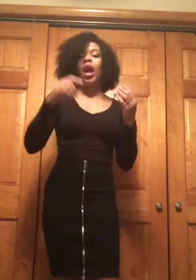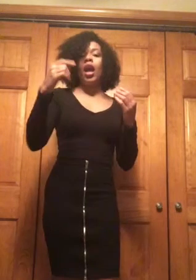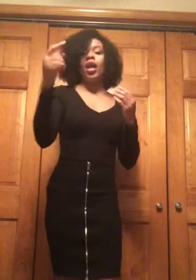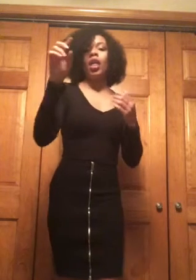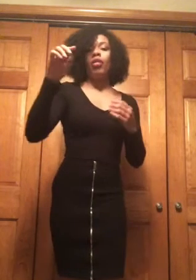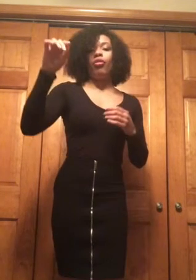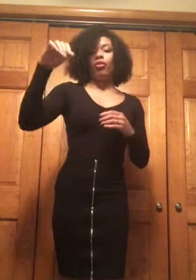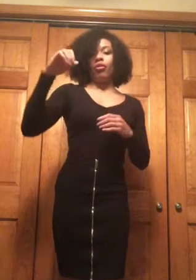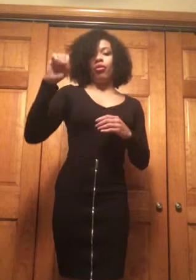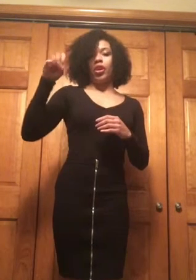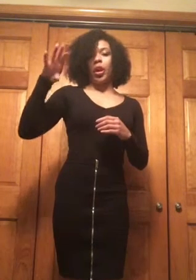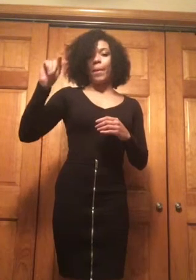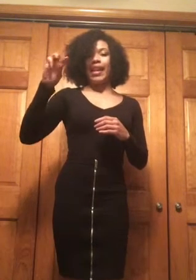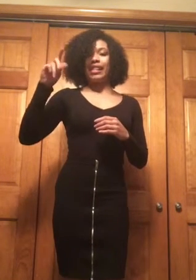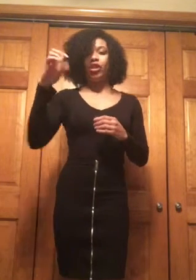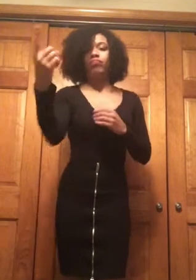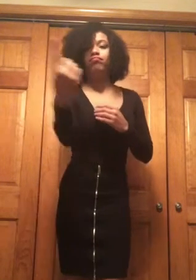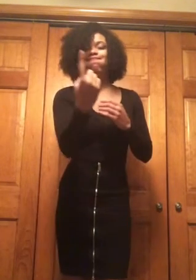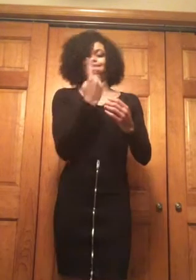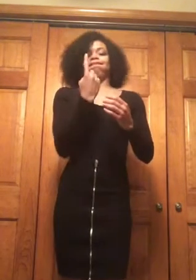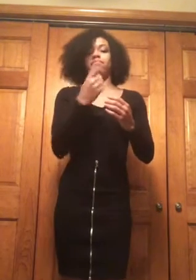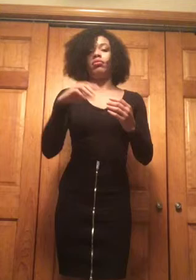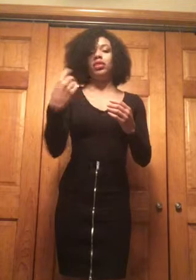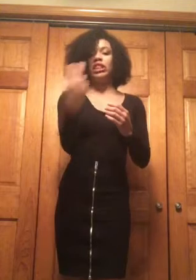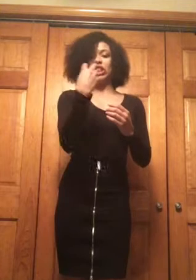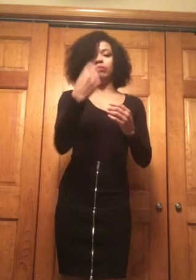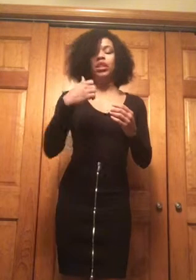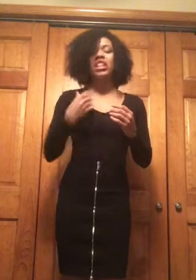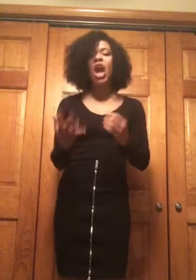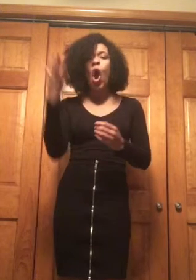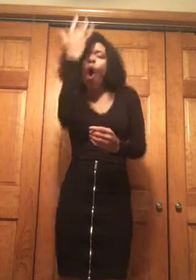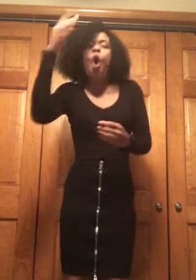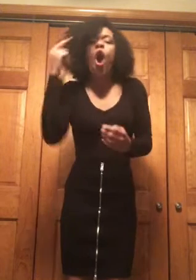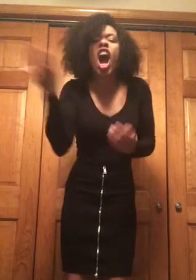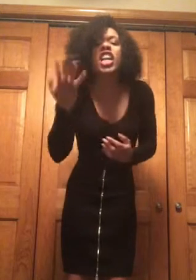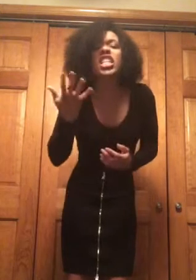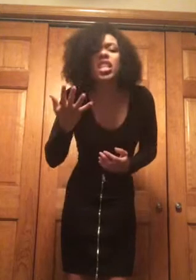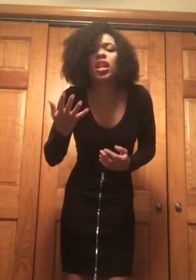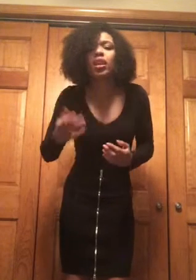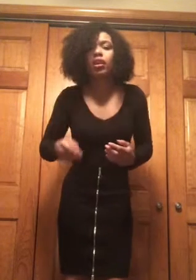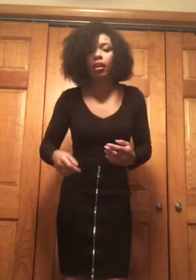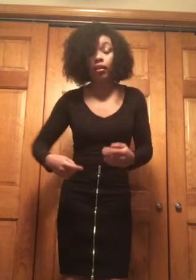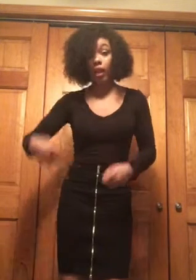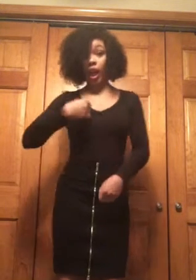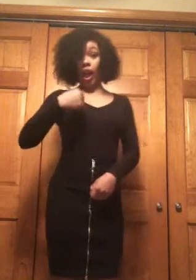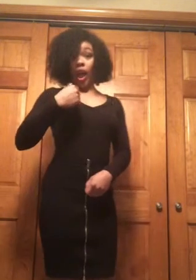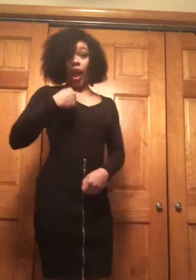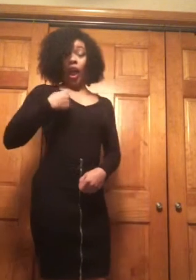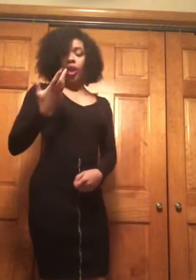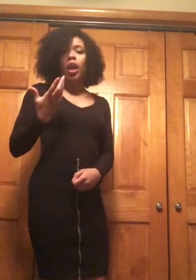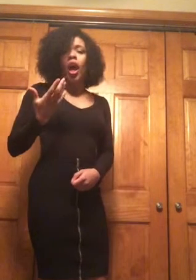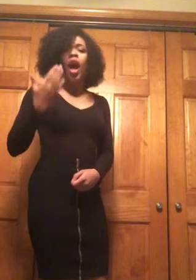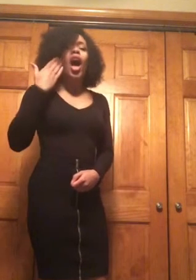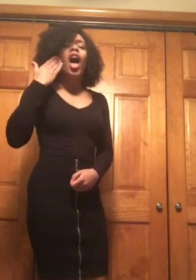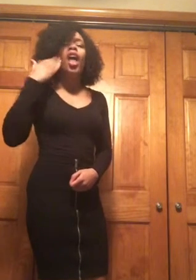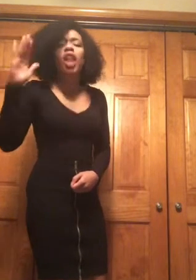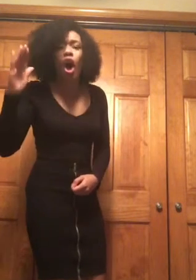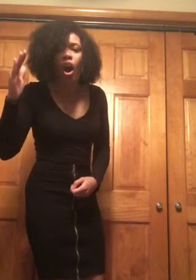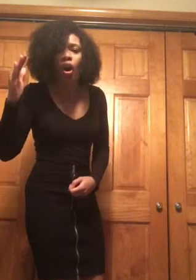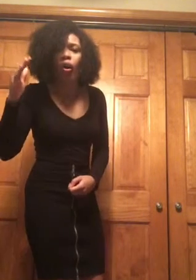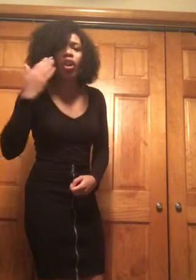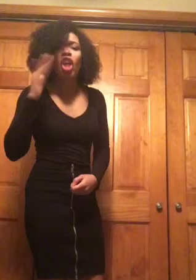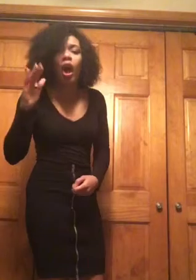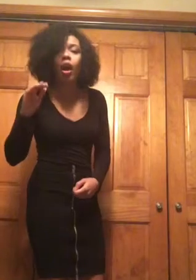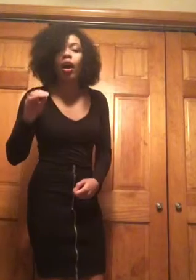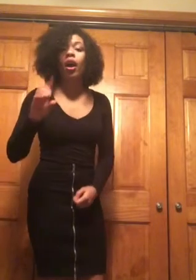And he gets in front of my face, and he pokes me in the chest and says, "Why are you here?" "Dunno," I say. And Commander mimics me to the whole